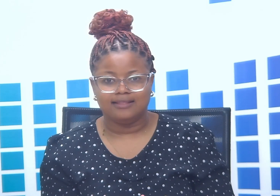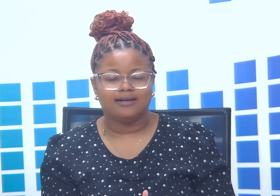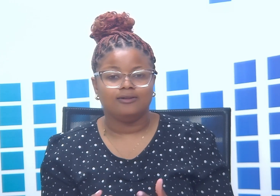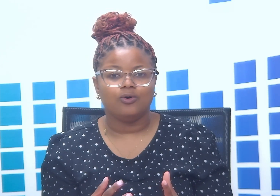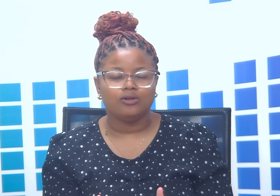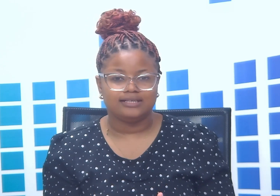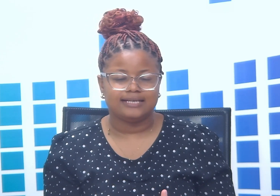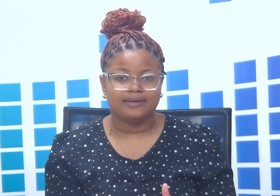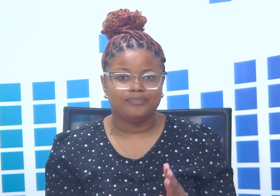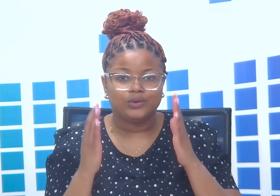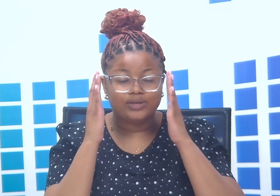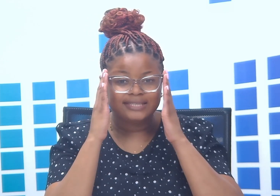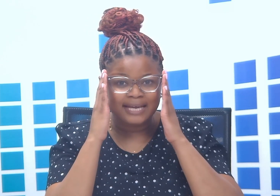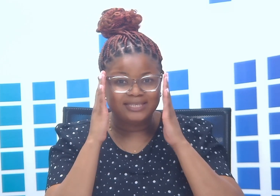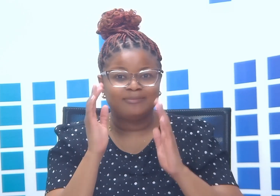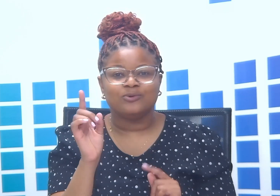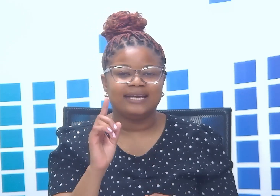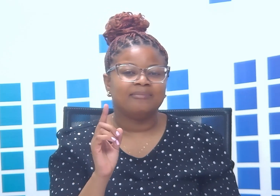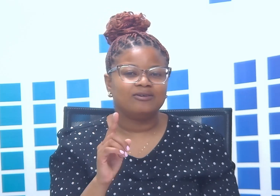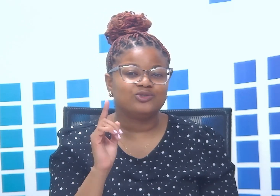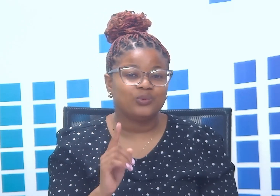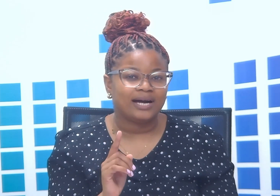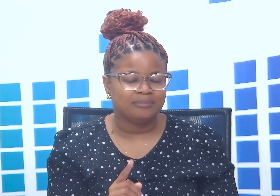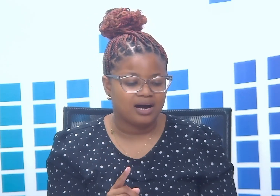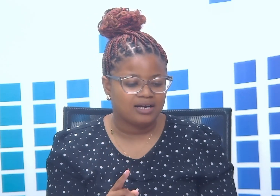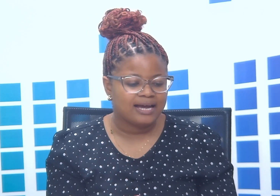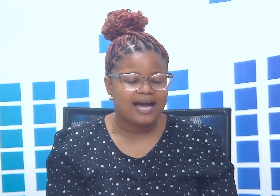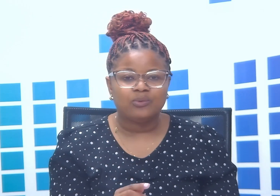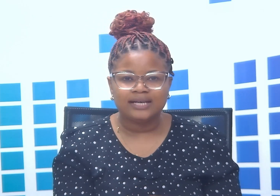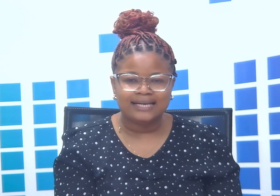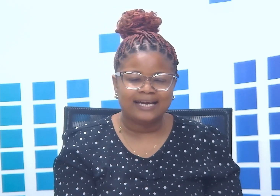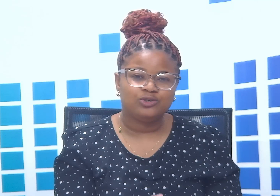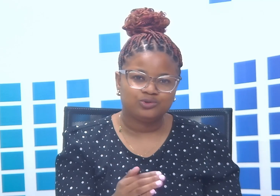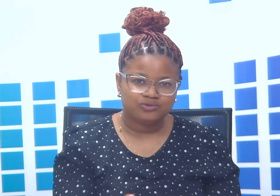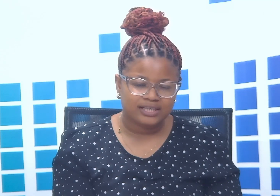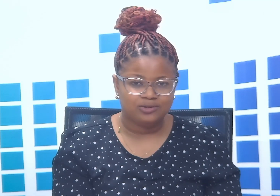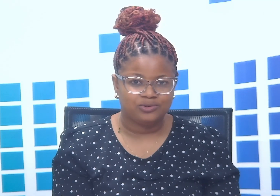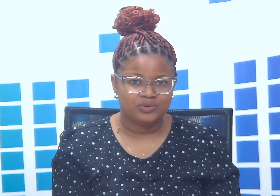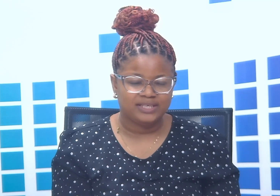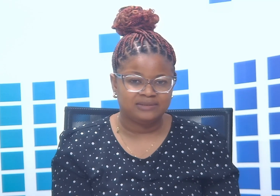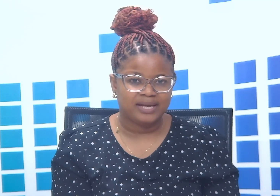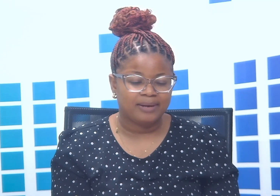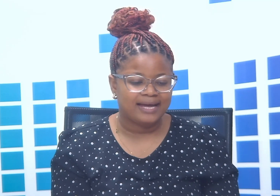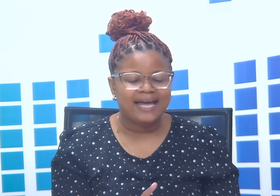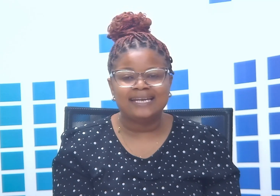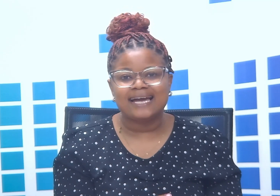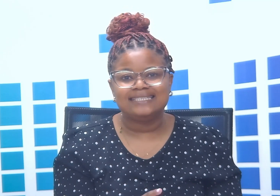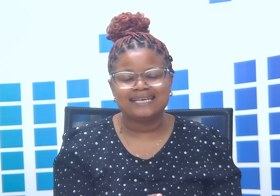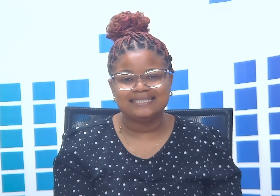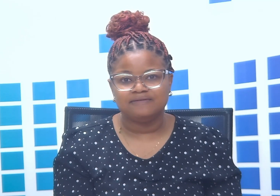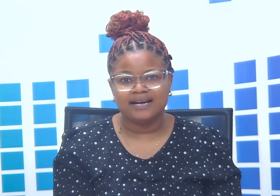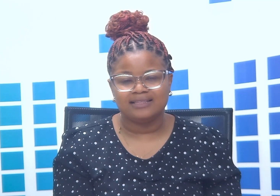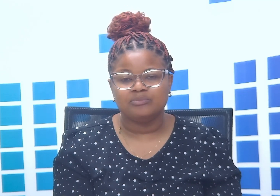is unethical all the time, which sometimes only amounts to 1 mark, I would like you to read through the question paper